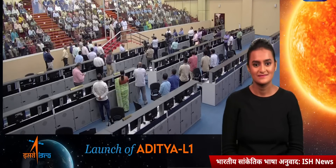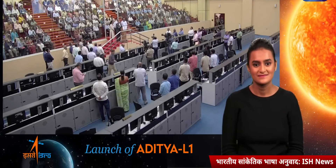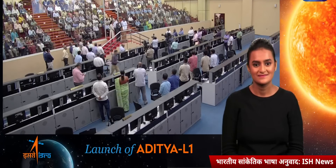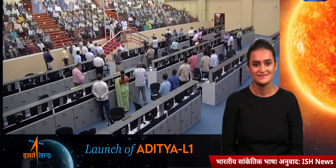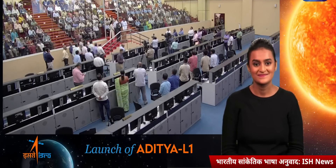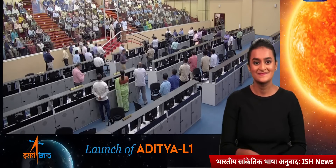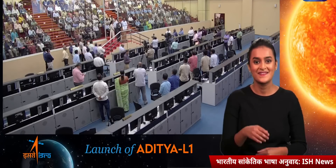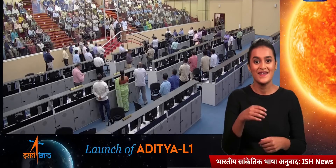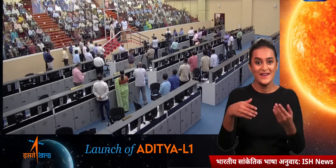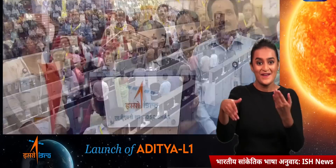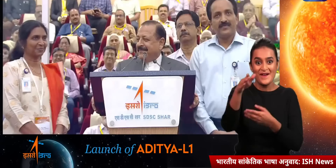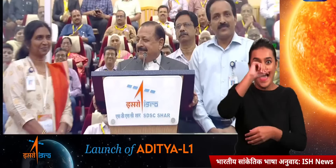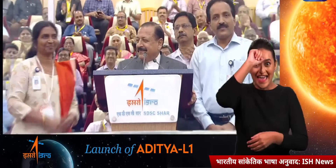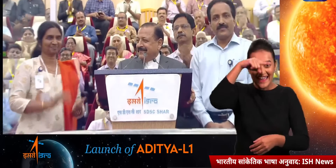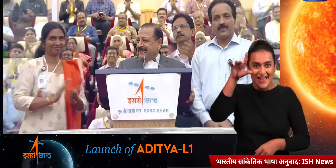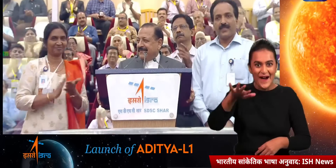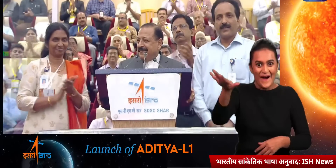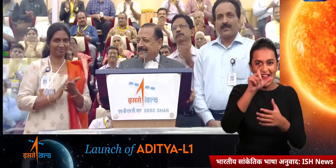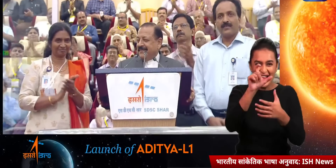Congratulations, India.